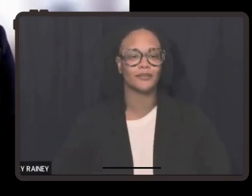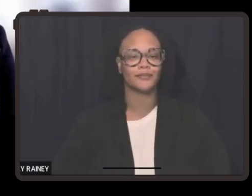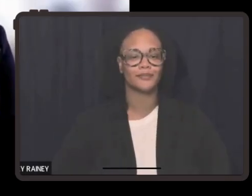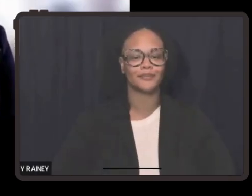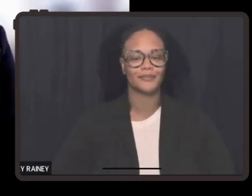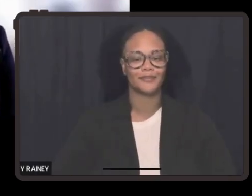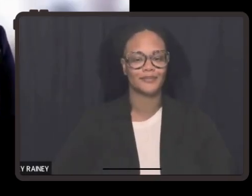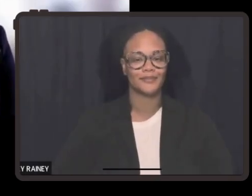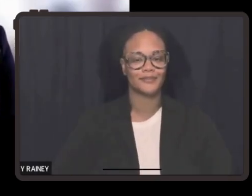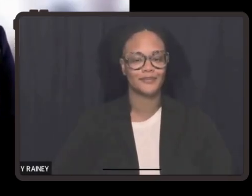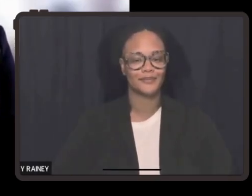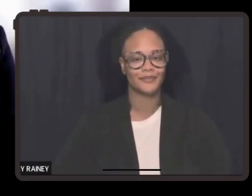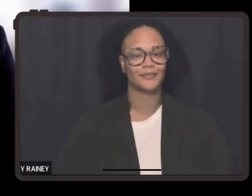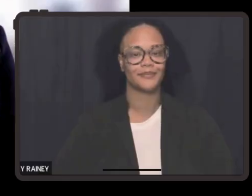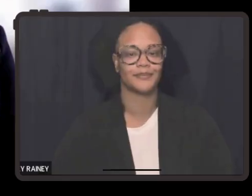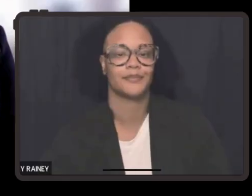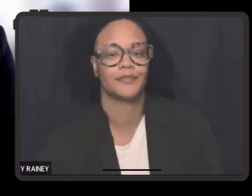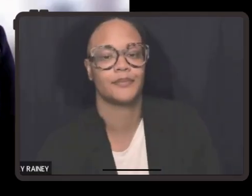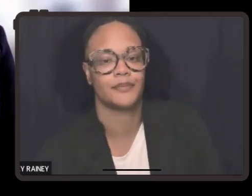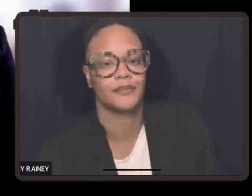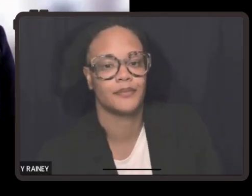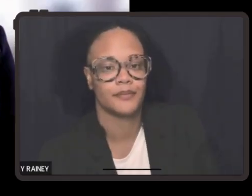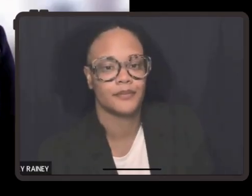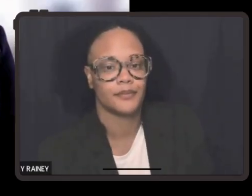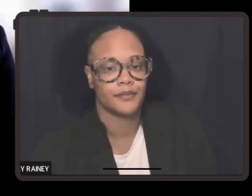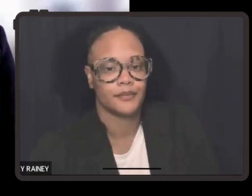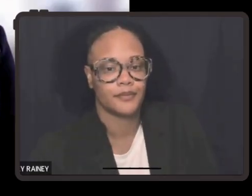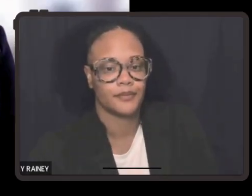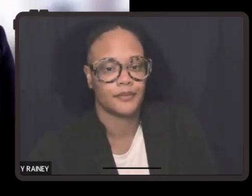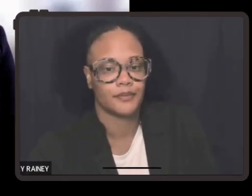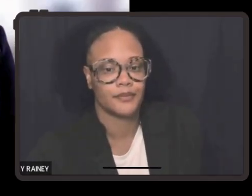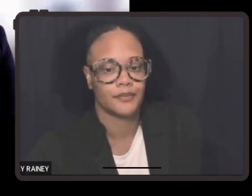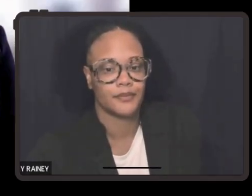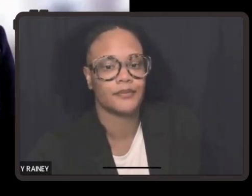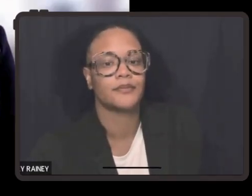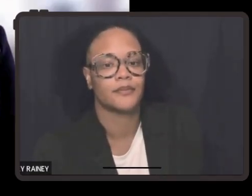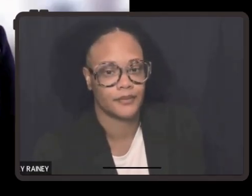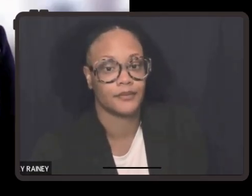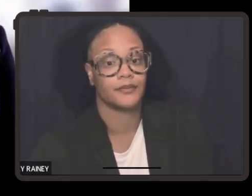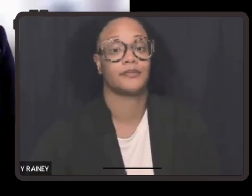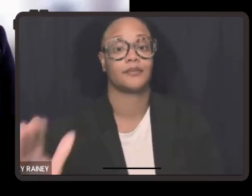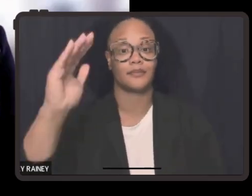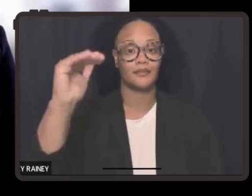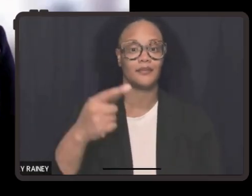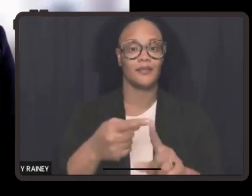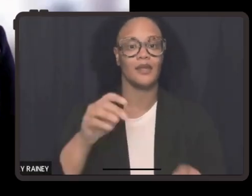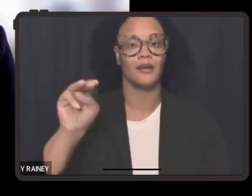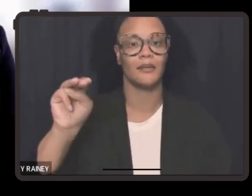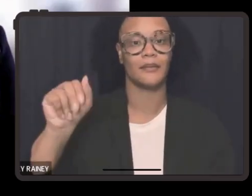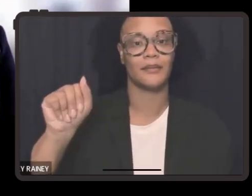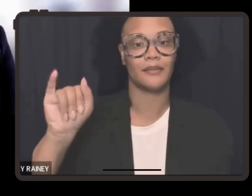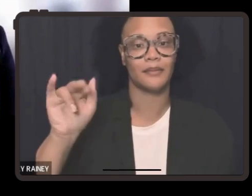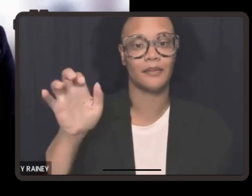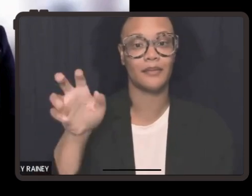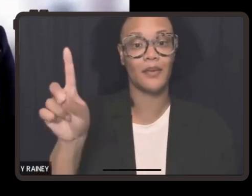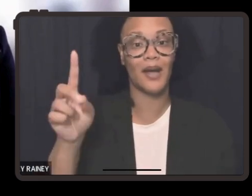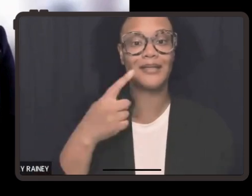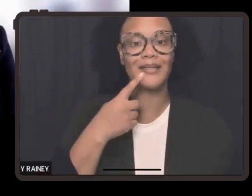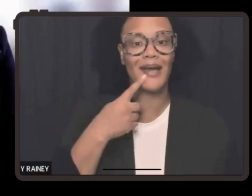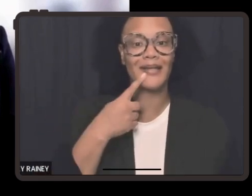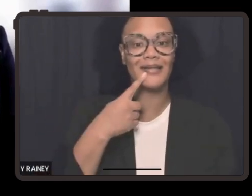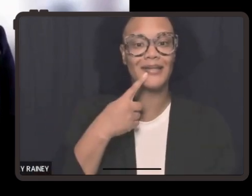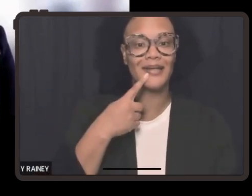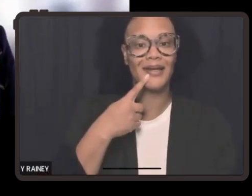Okay, great. So the next question is from Mairead, and she says, SSRI medications